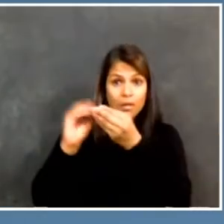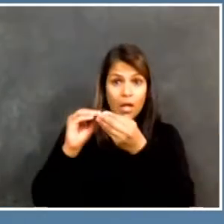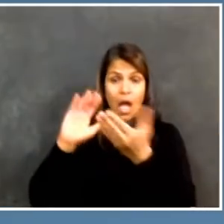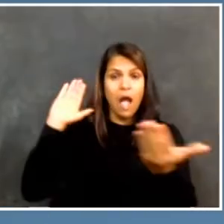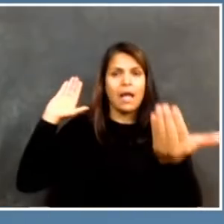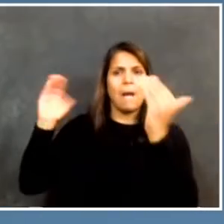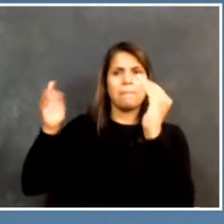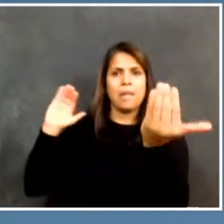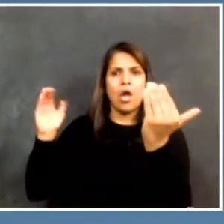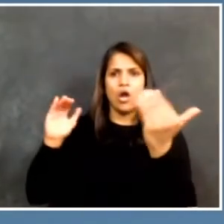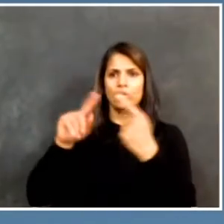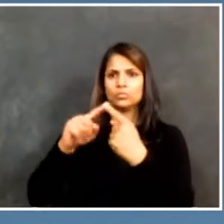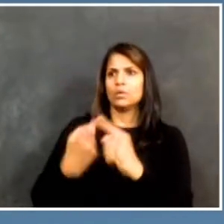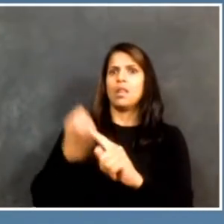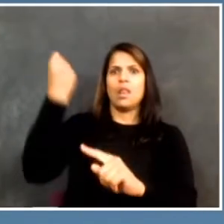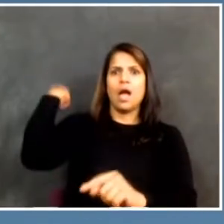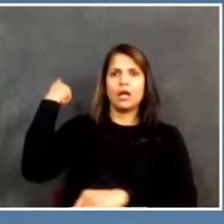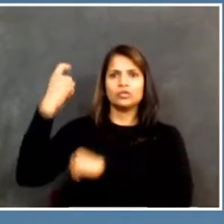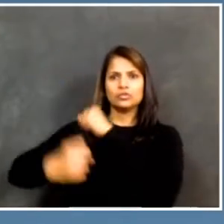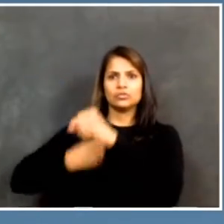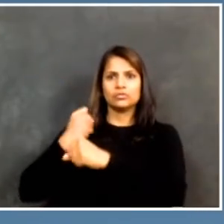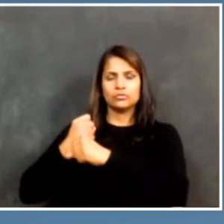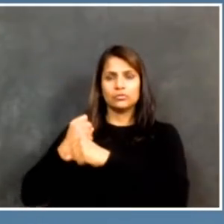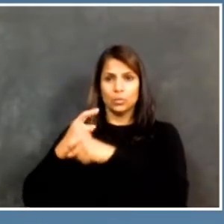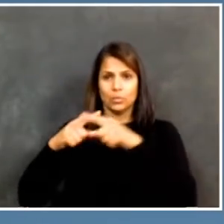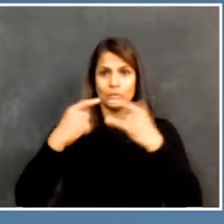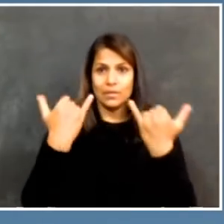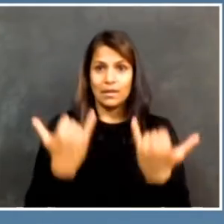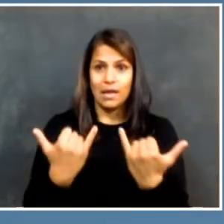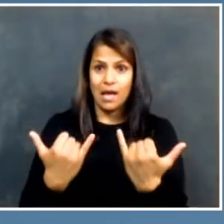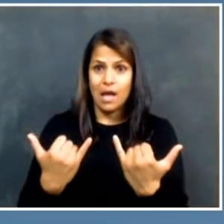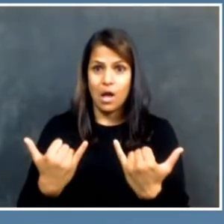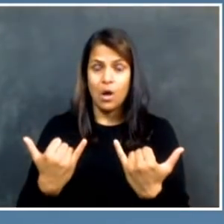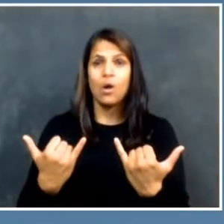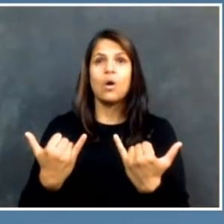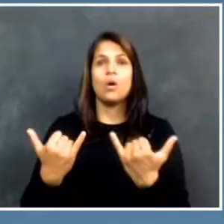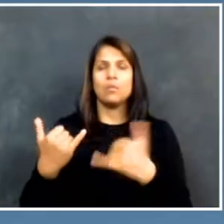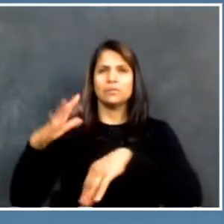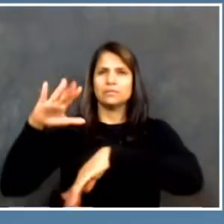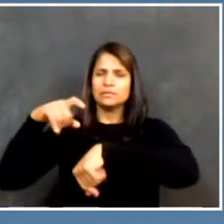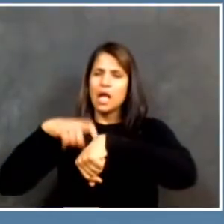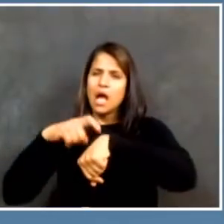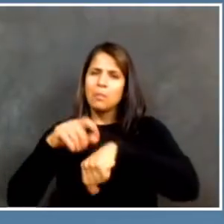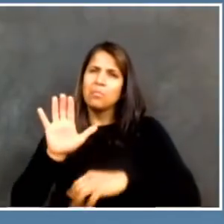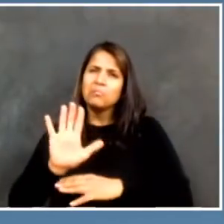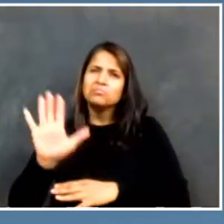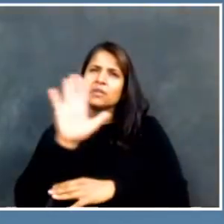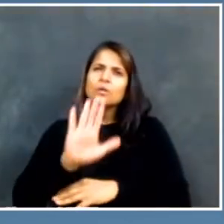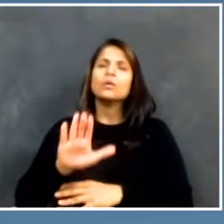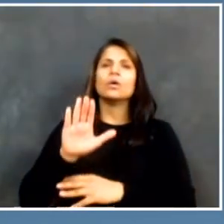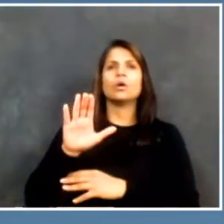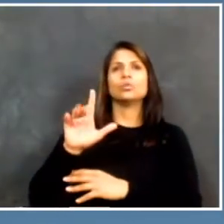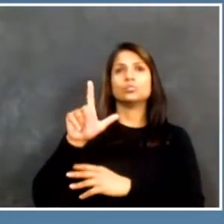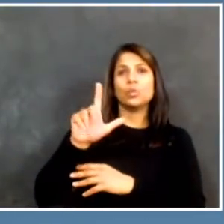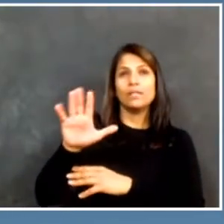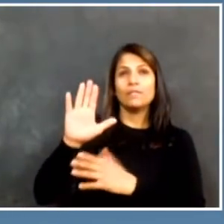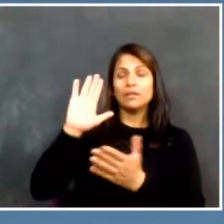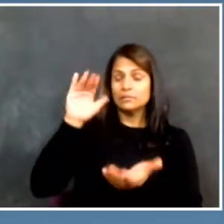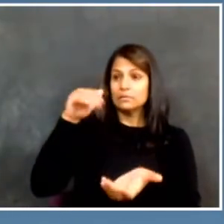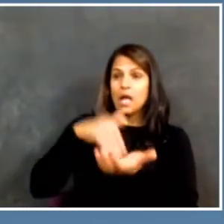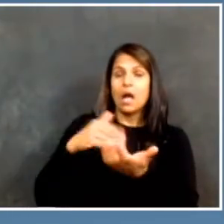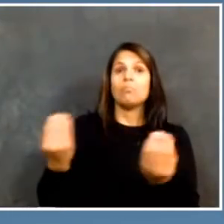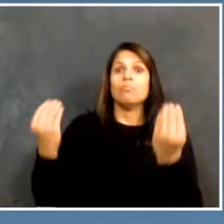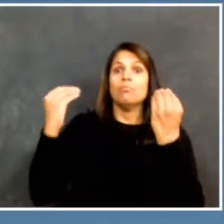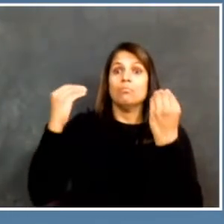about what that number really means. We're still learning, as we have been saying, about